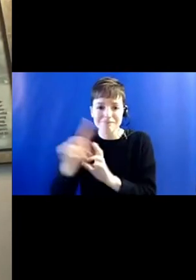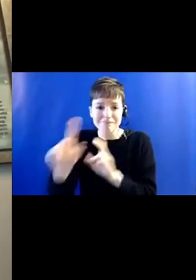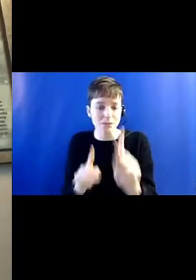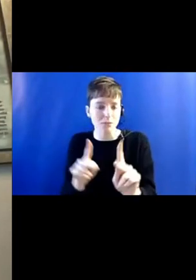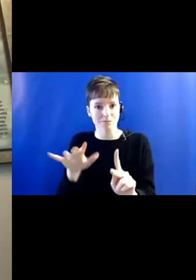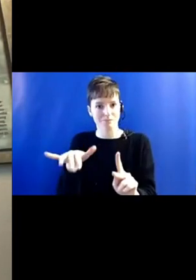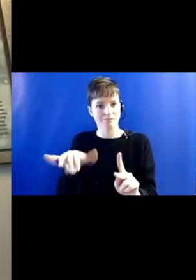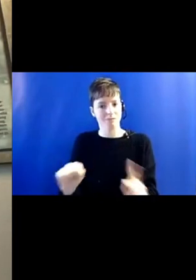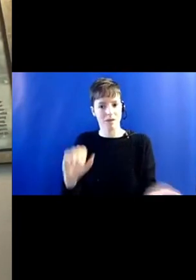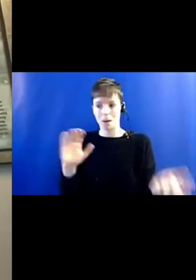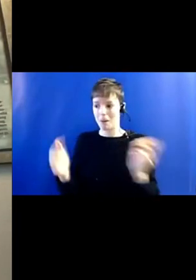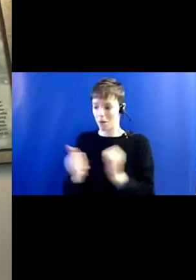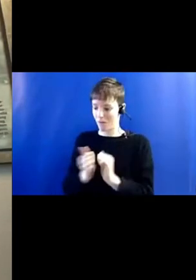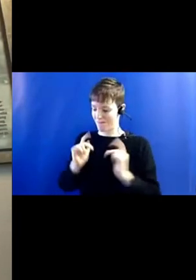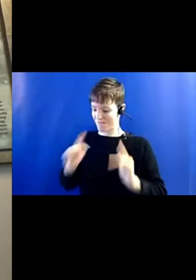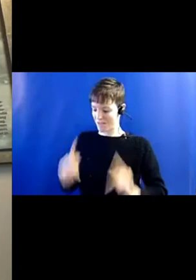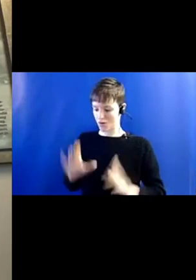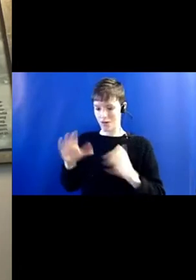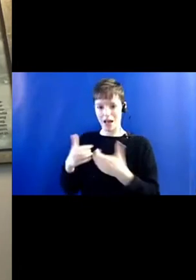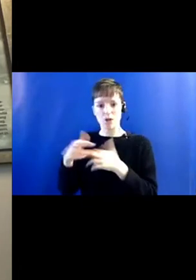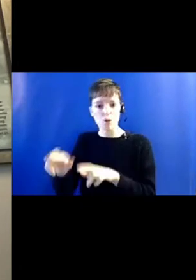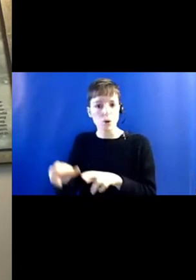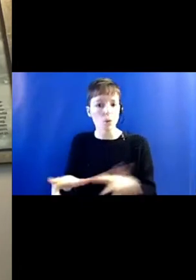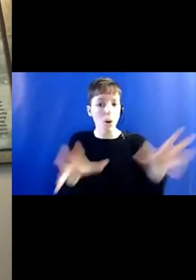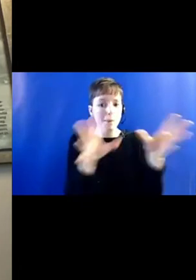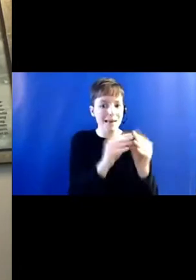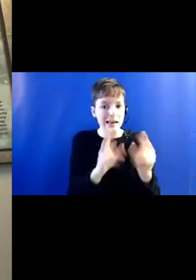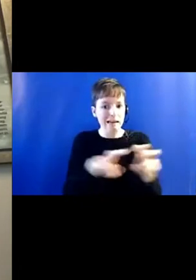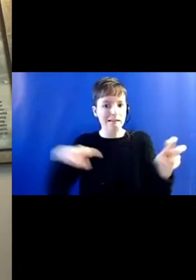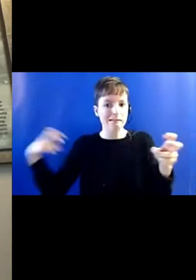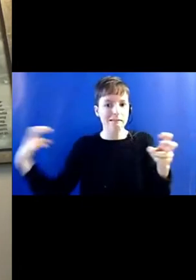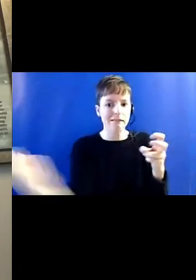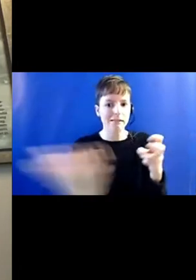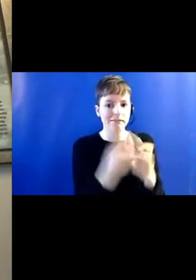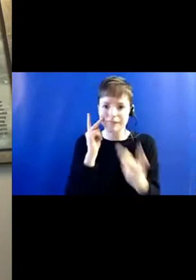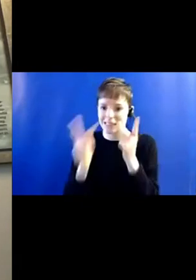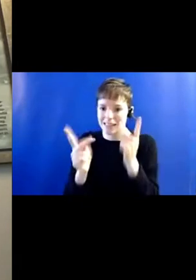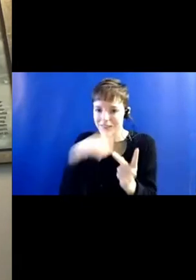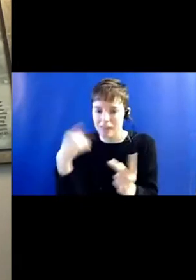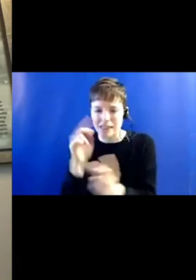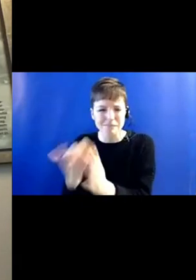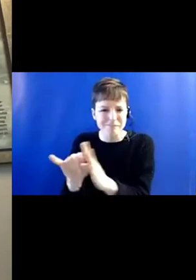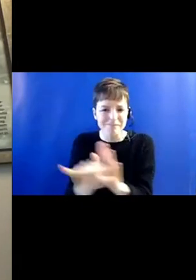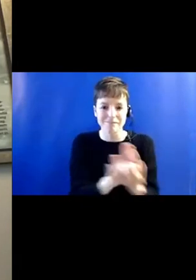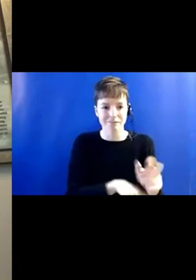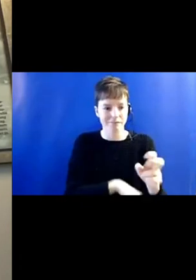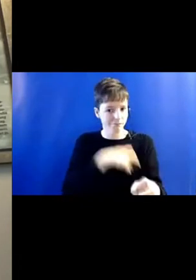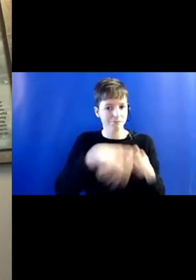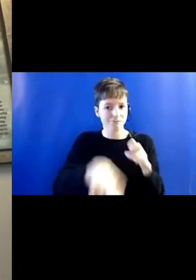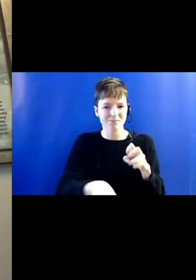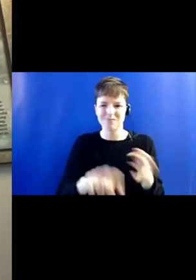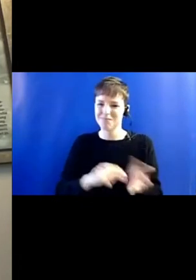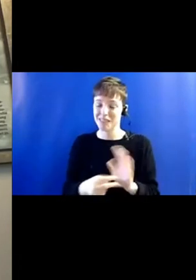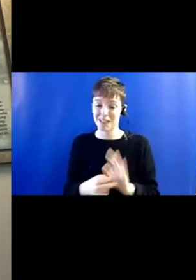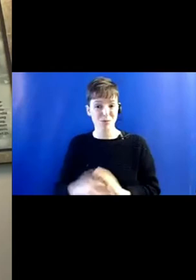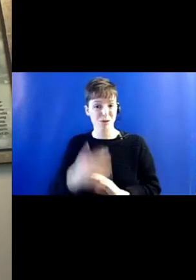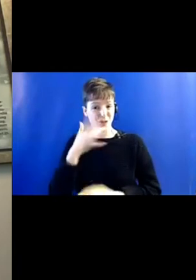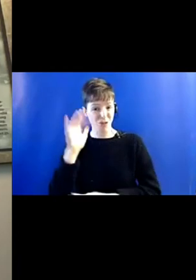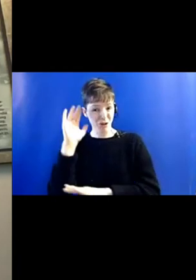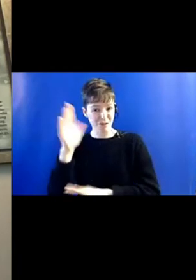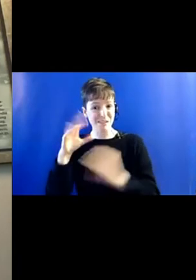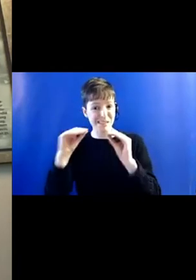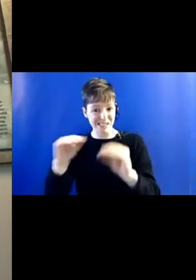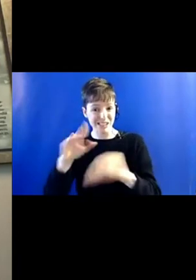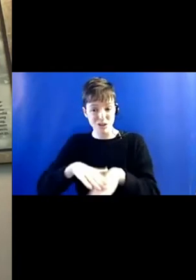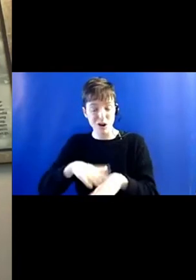know, a departmental meeting or a heads and directors meeting. That doesn't mean that I favor Zoom as a mode of instruction generally. And so what I was noticing was